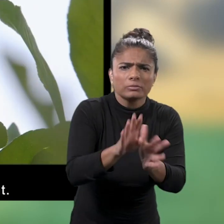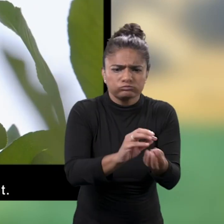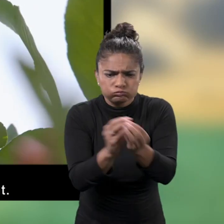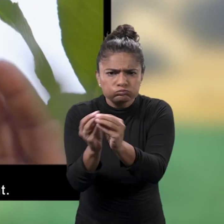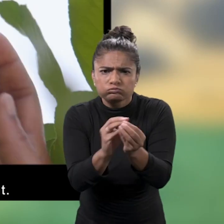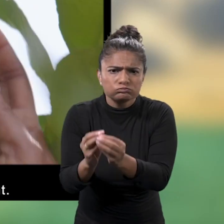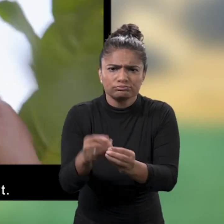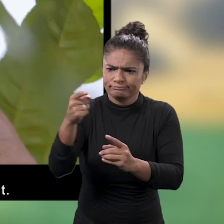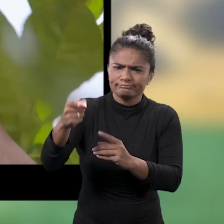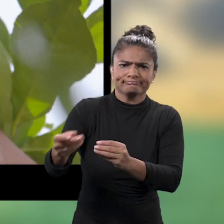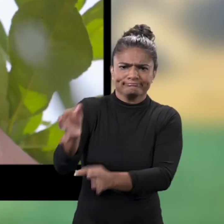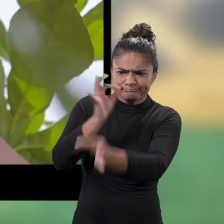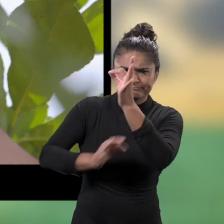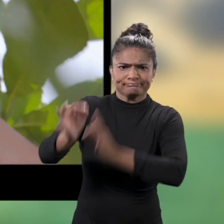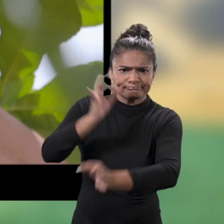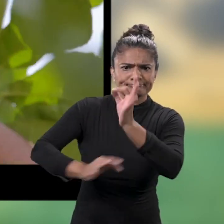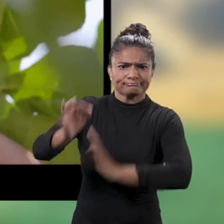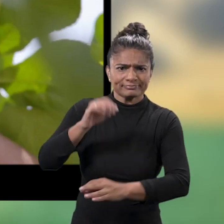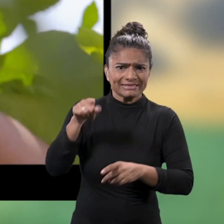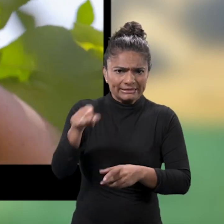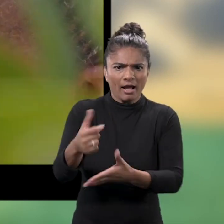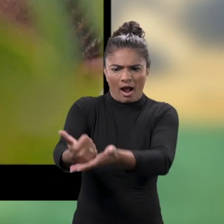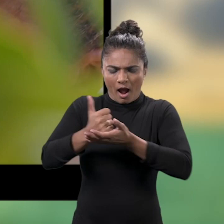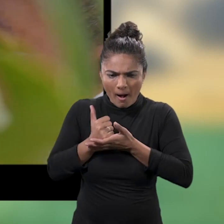rural development ukuthi